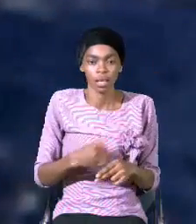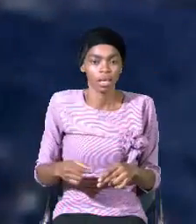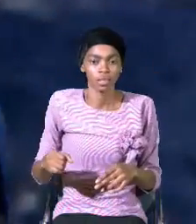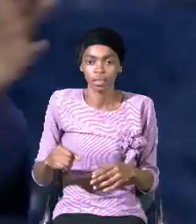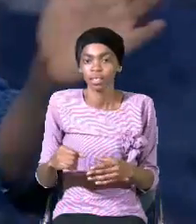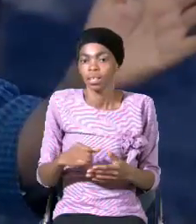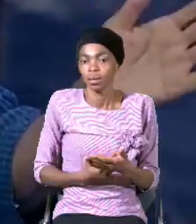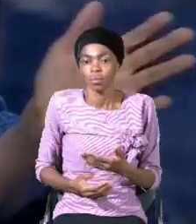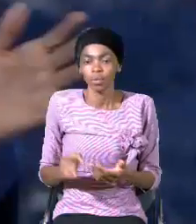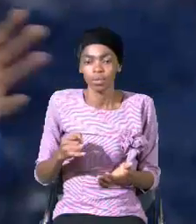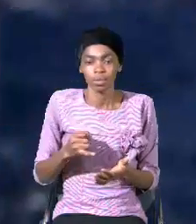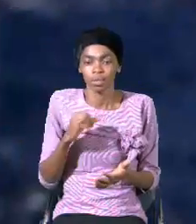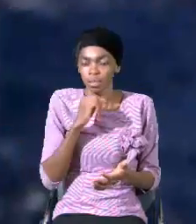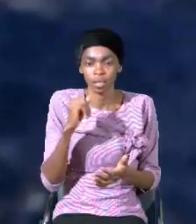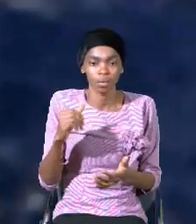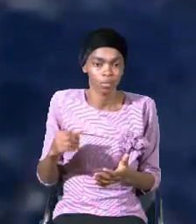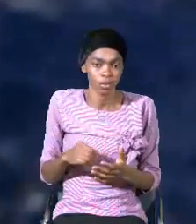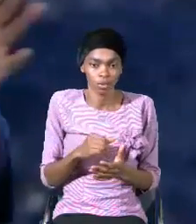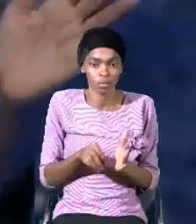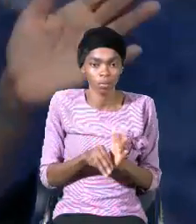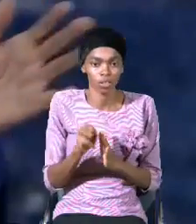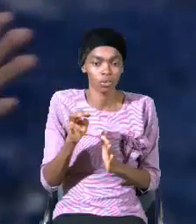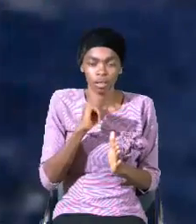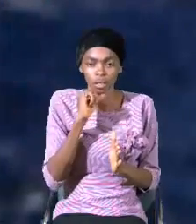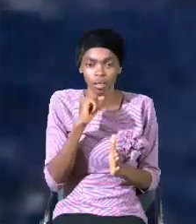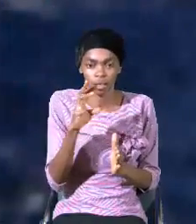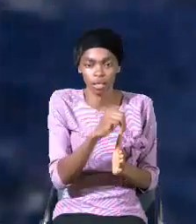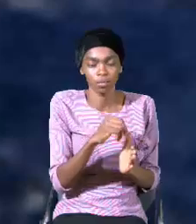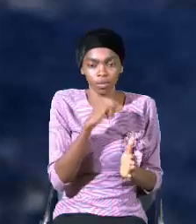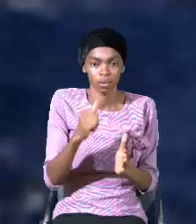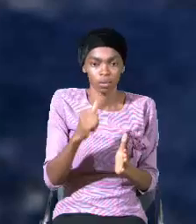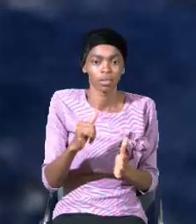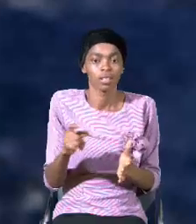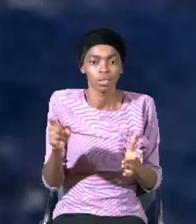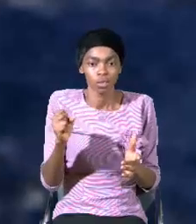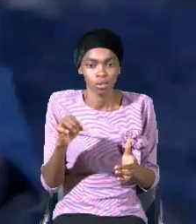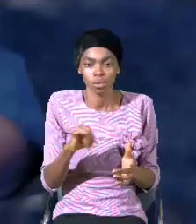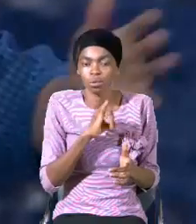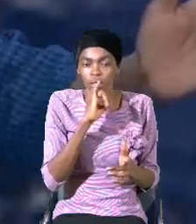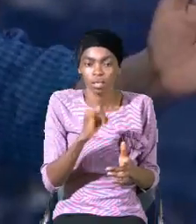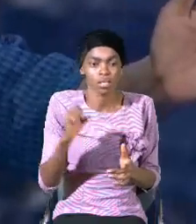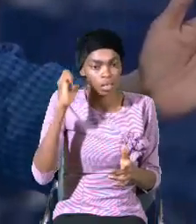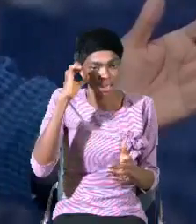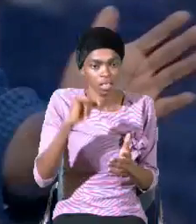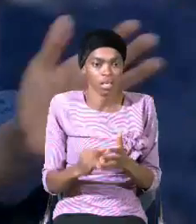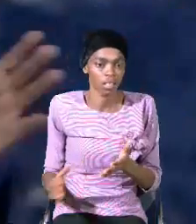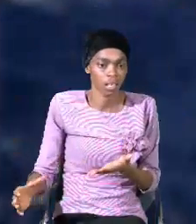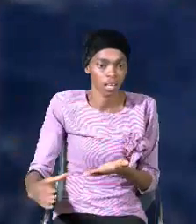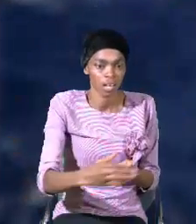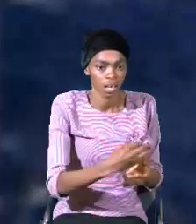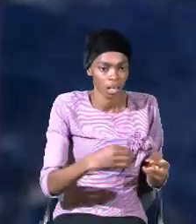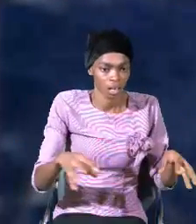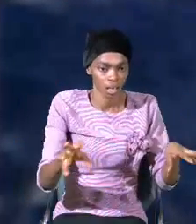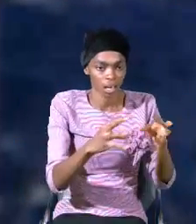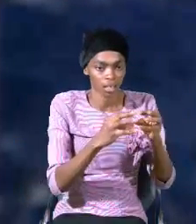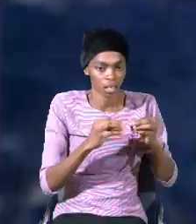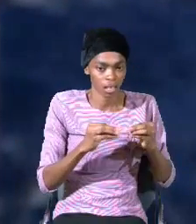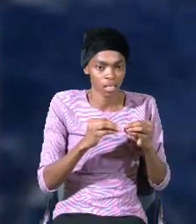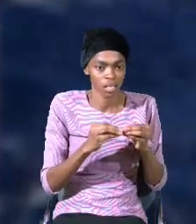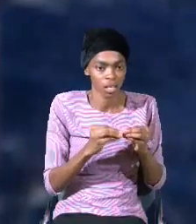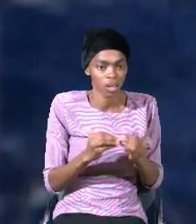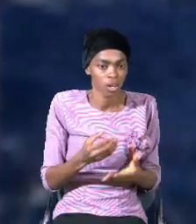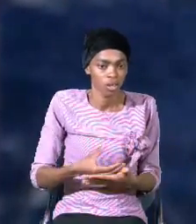gathereth riches, and not by right. gathereth riches and not